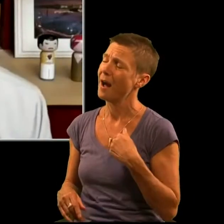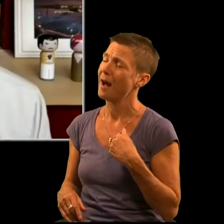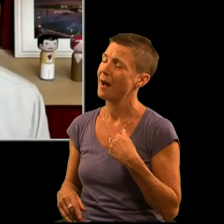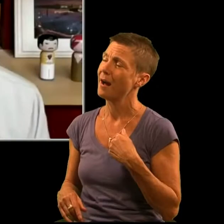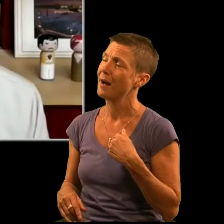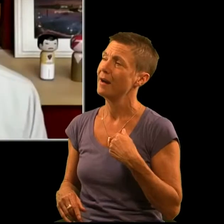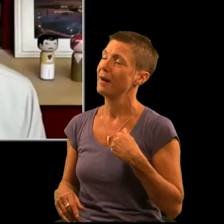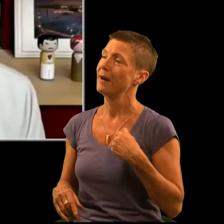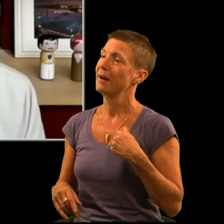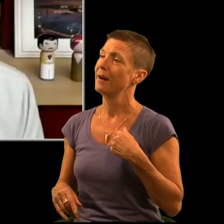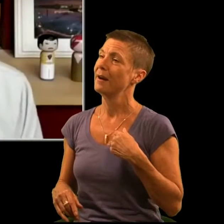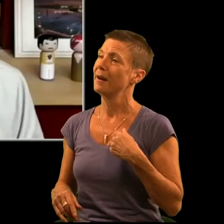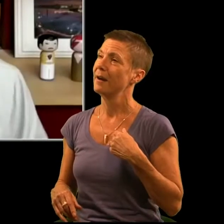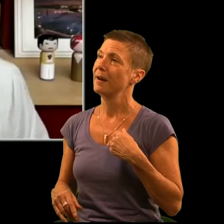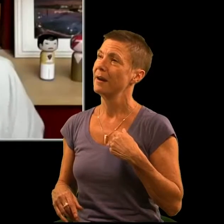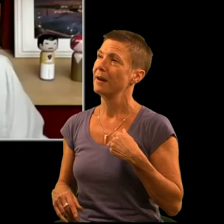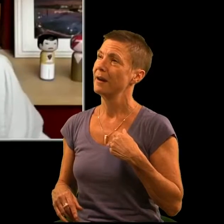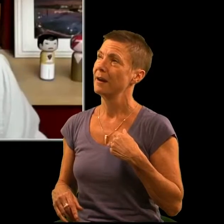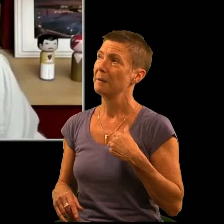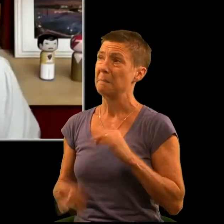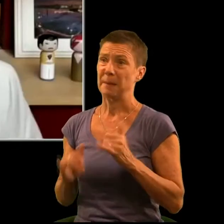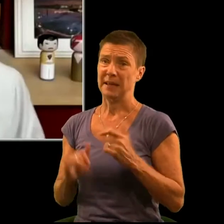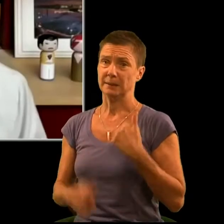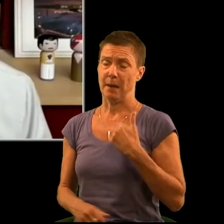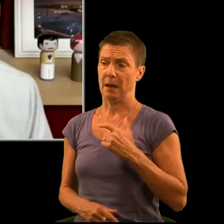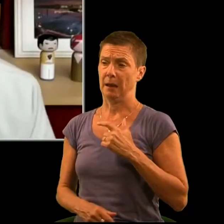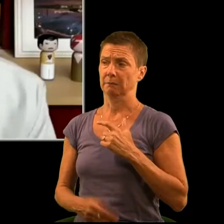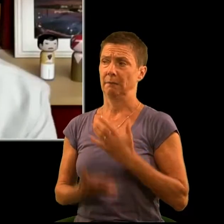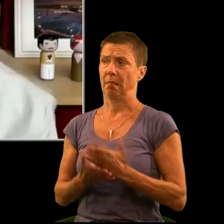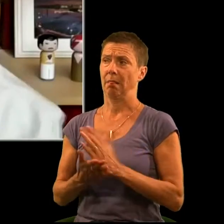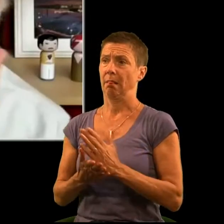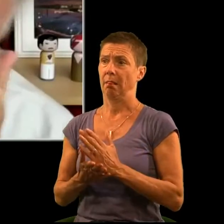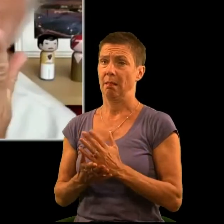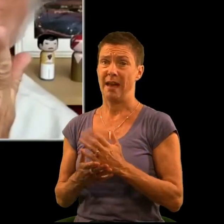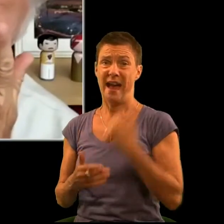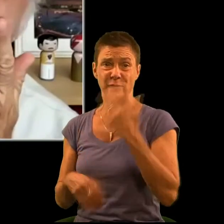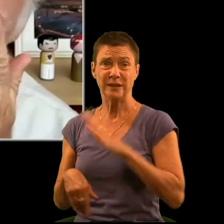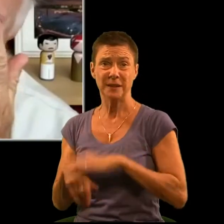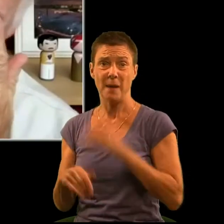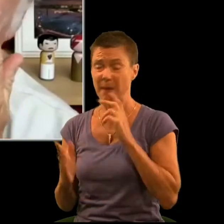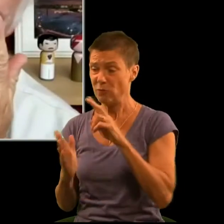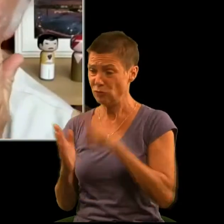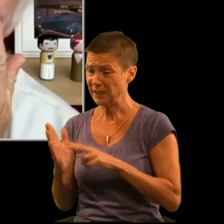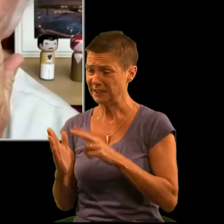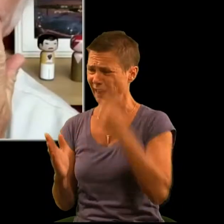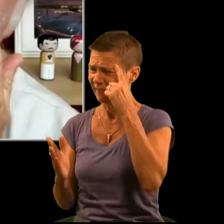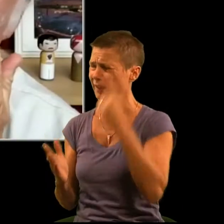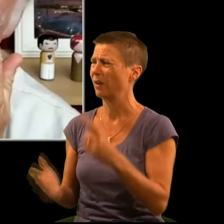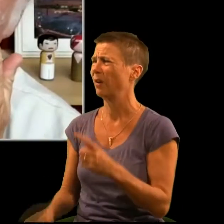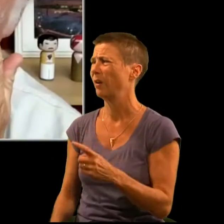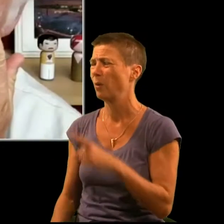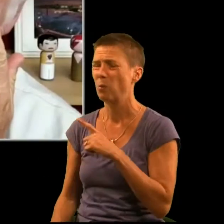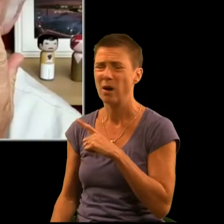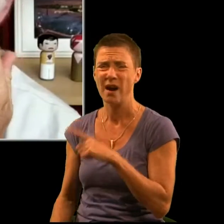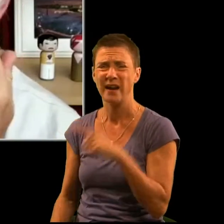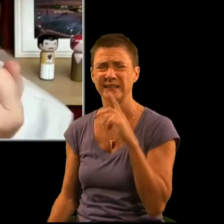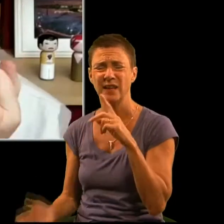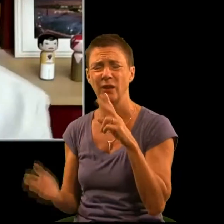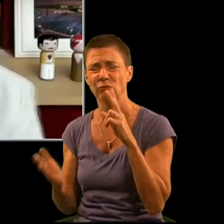don't. And it must be some kind of insecurity. But anytime I read anything, I'm going, "Oh my God, why would you write that down?"